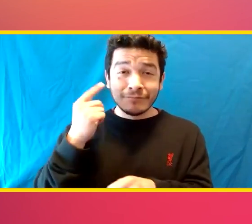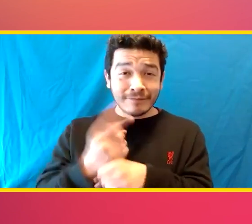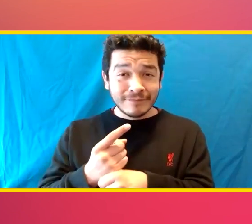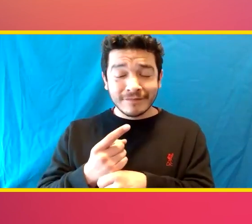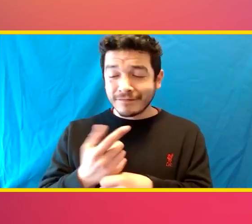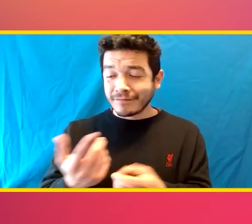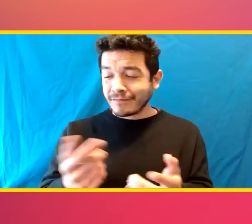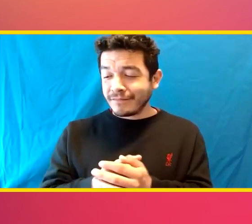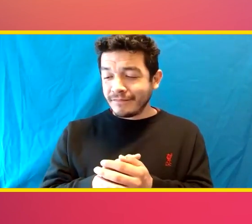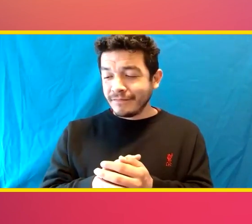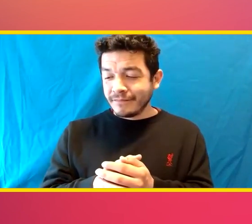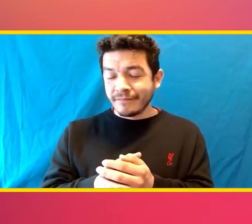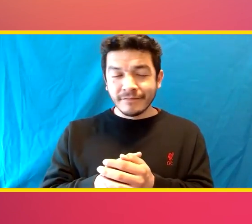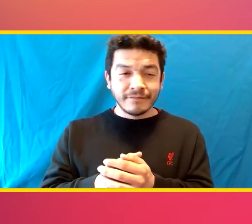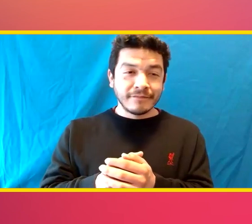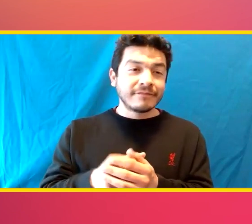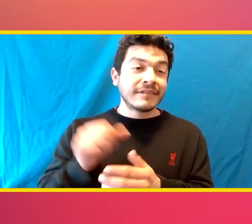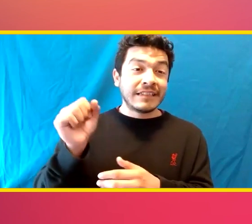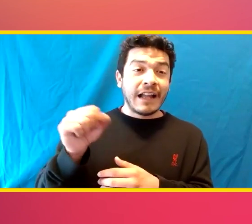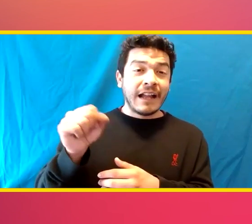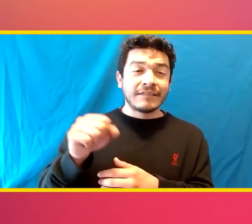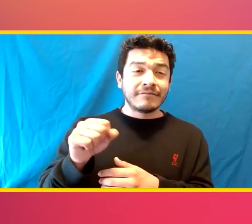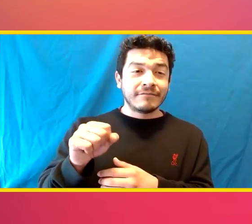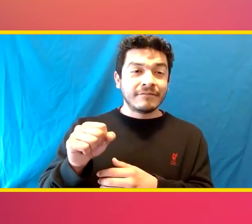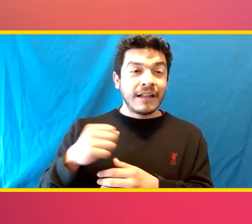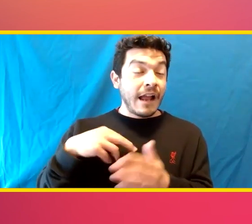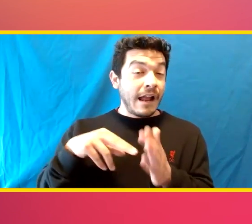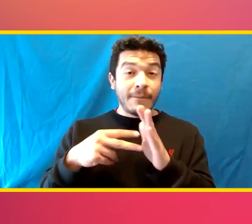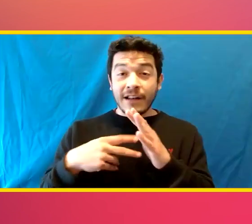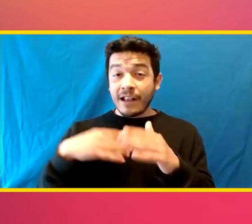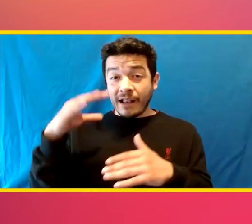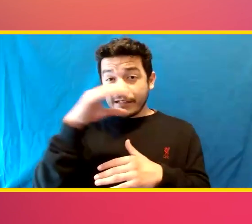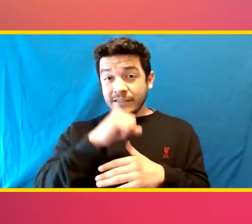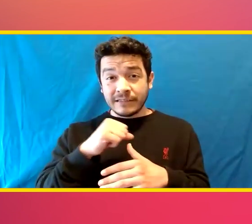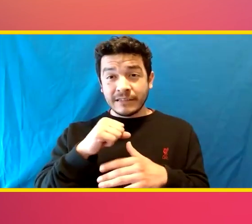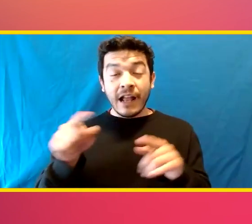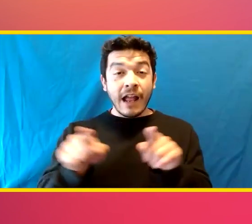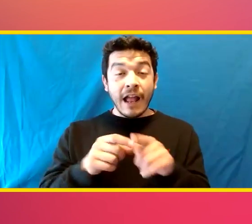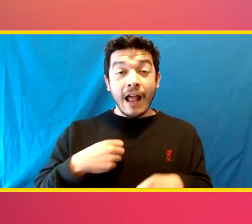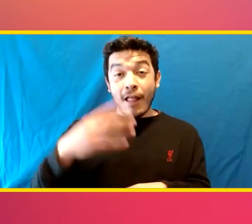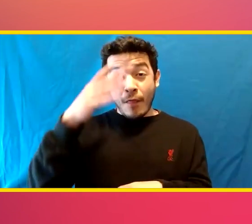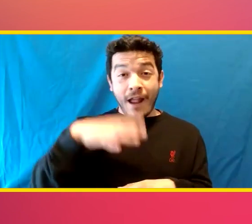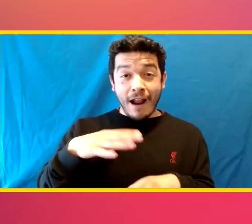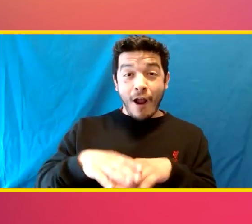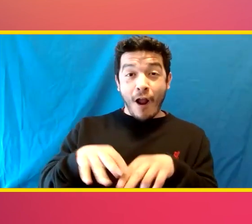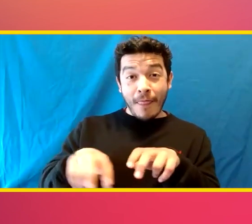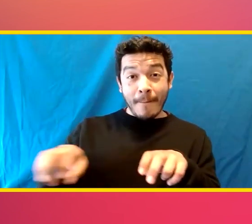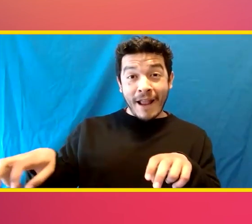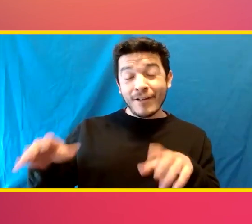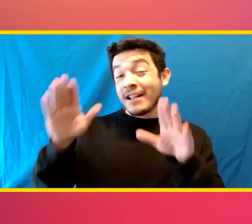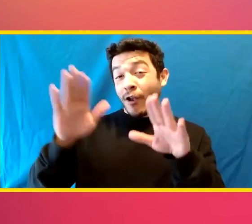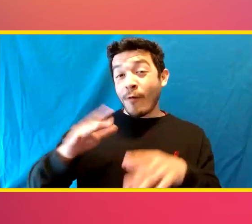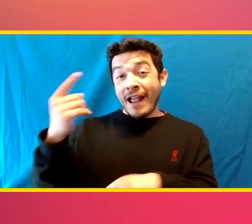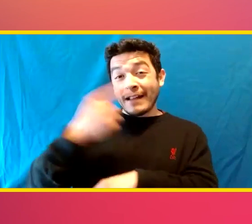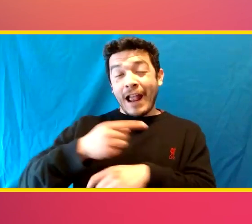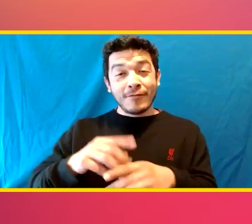It's yeah, it's I mean, I guess as the white guy on the panel, I guess it's a great day to be a white guy. I